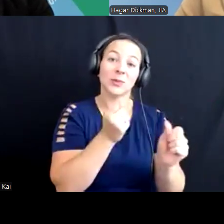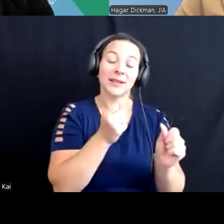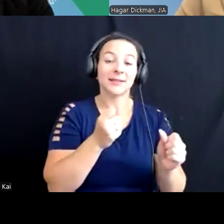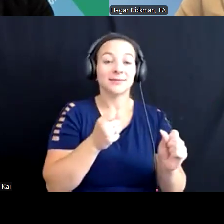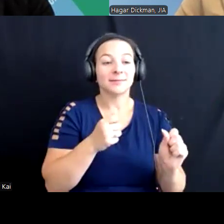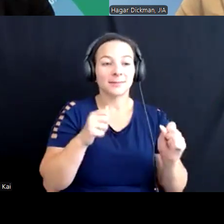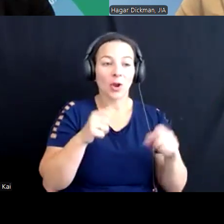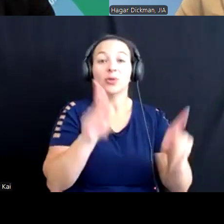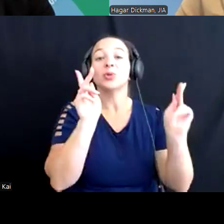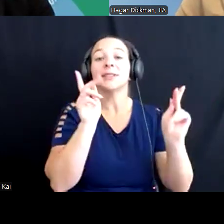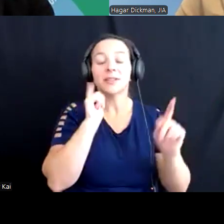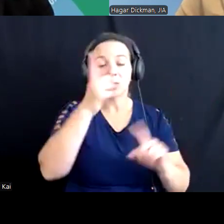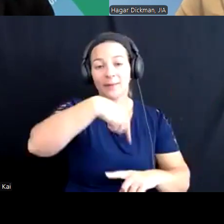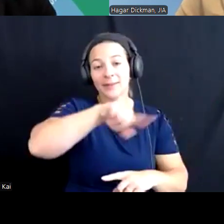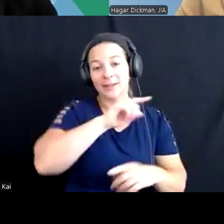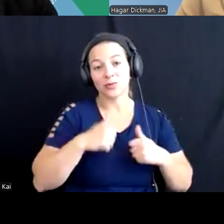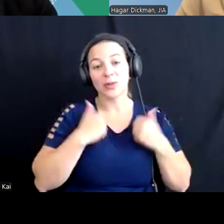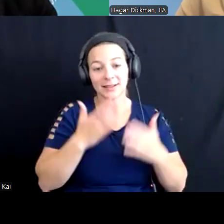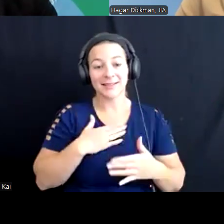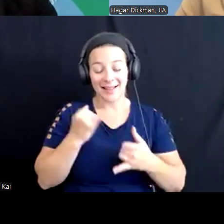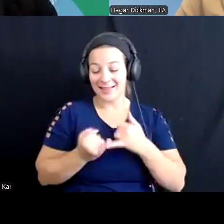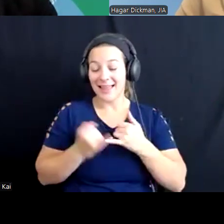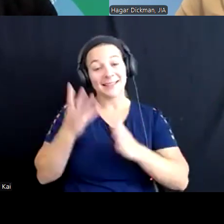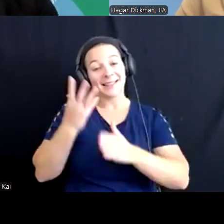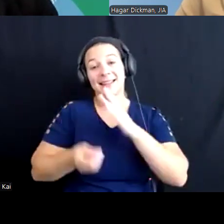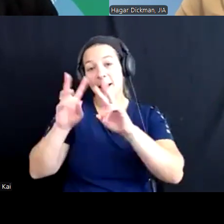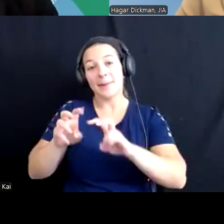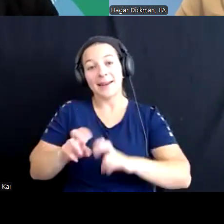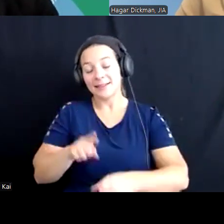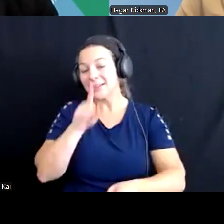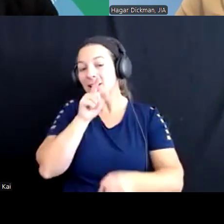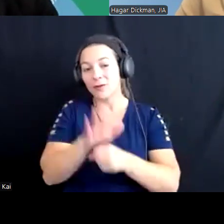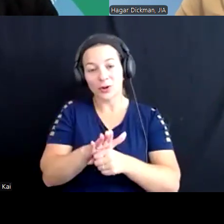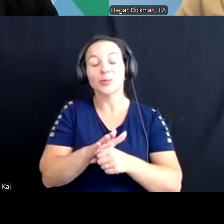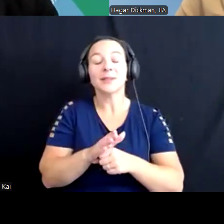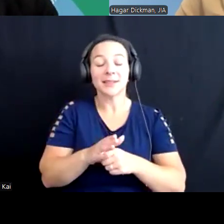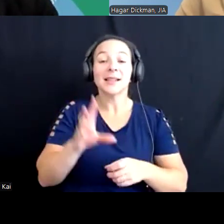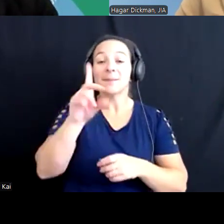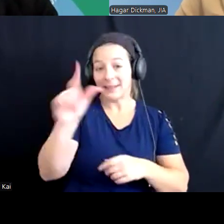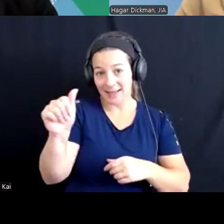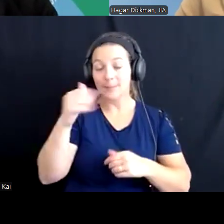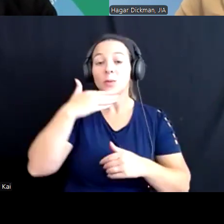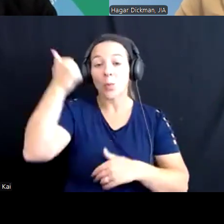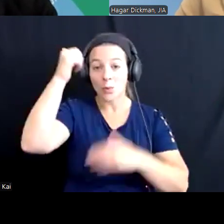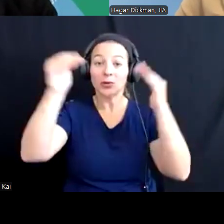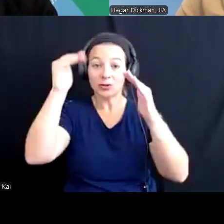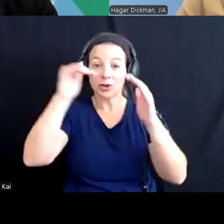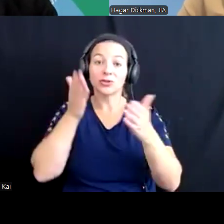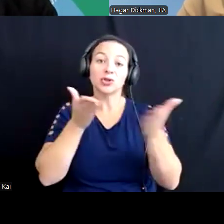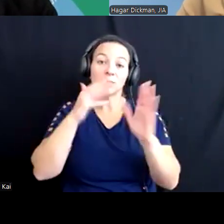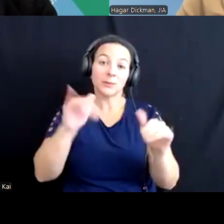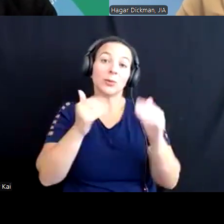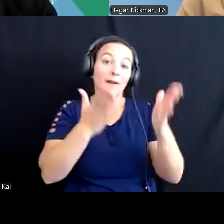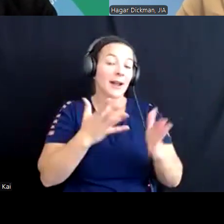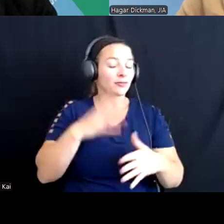residents. Lastly, the gap analysis confirmed what disabled and older adult service providers have experienced